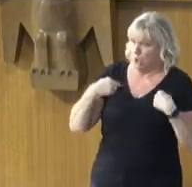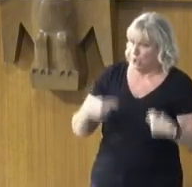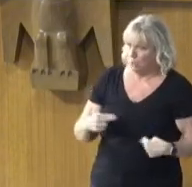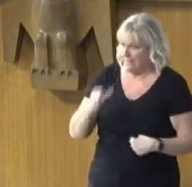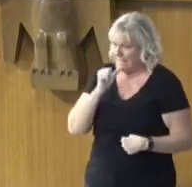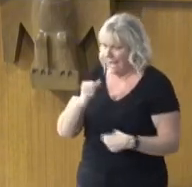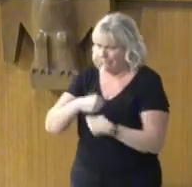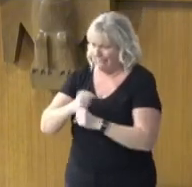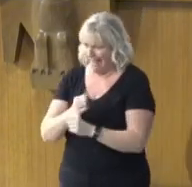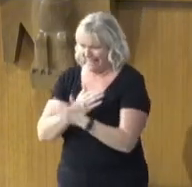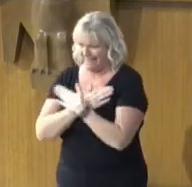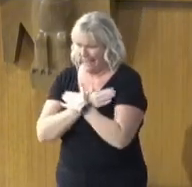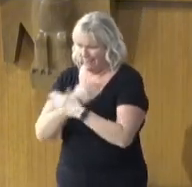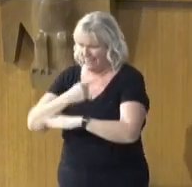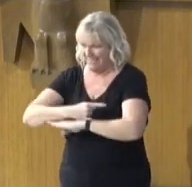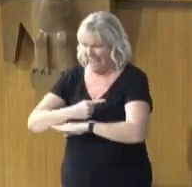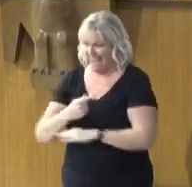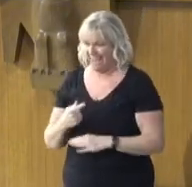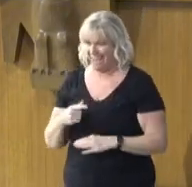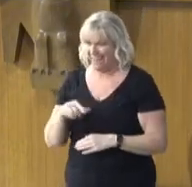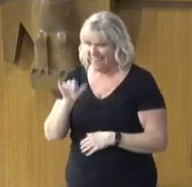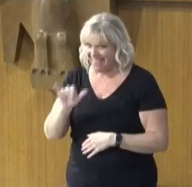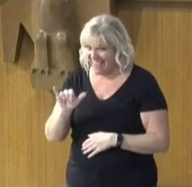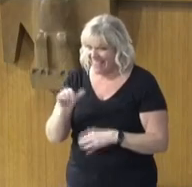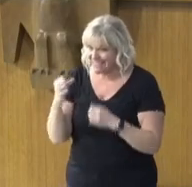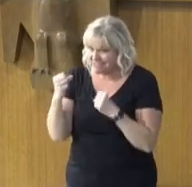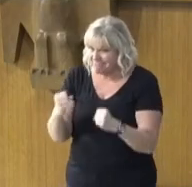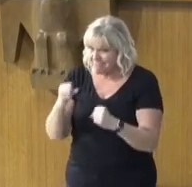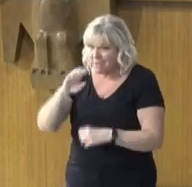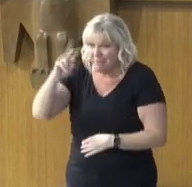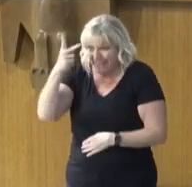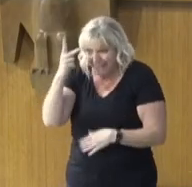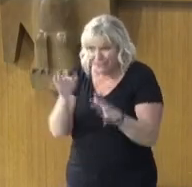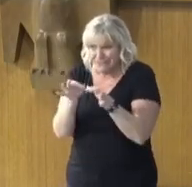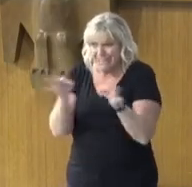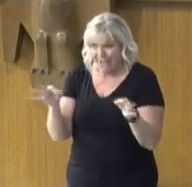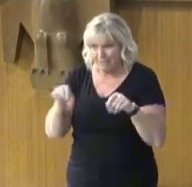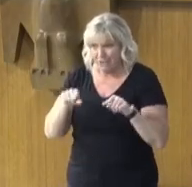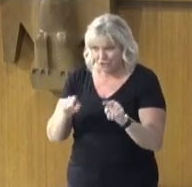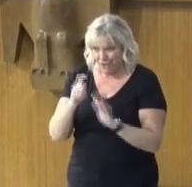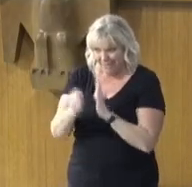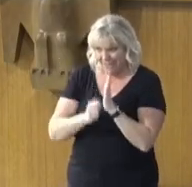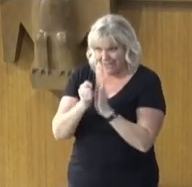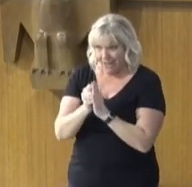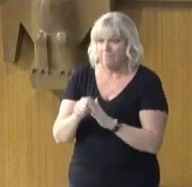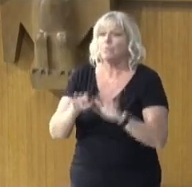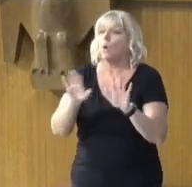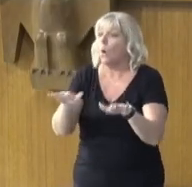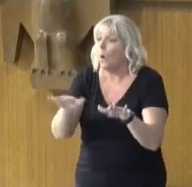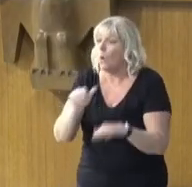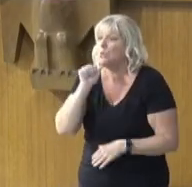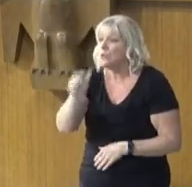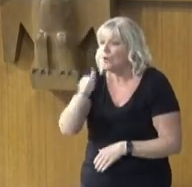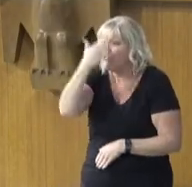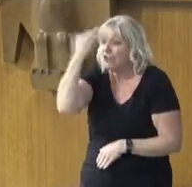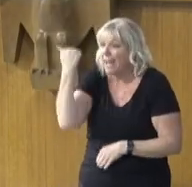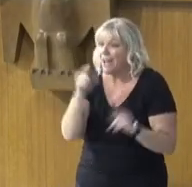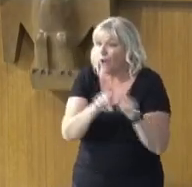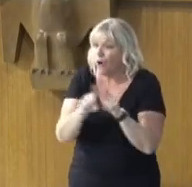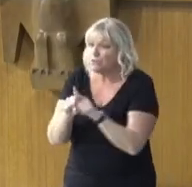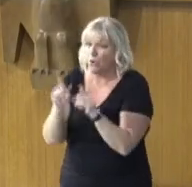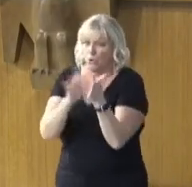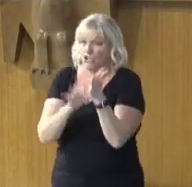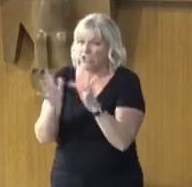So that's an extremely political statement in his society. And let's not forget, Jesus was crucified